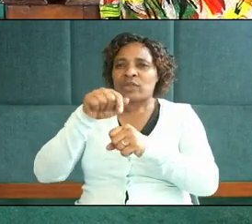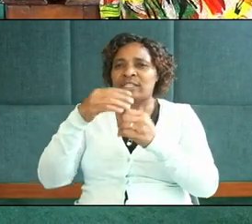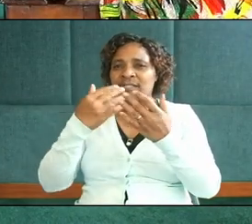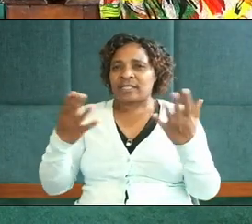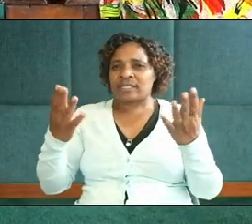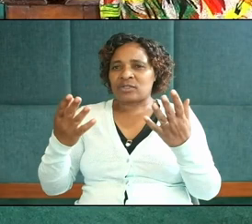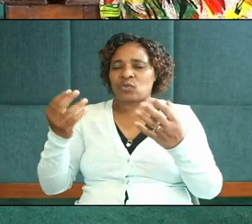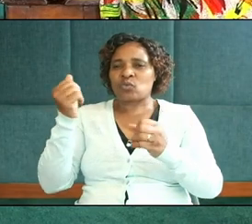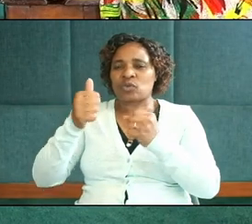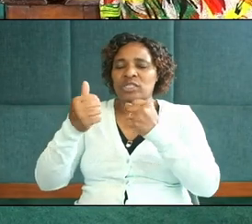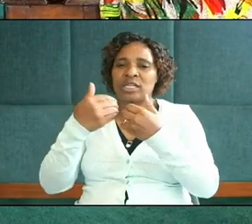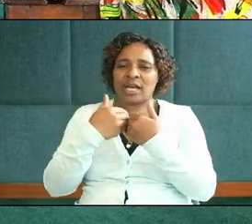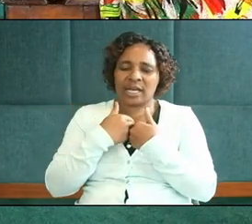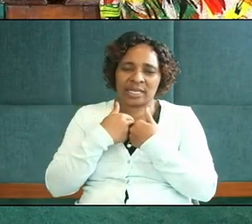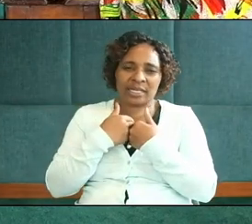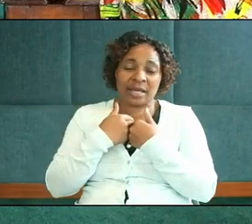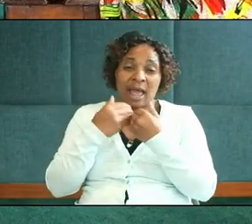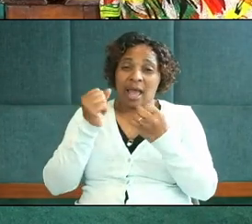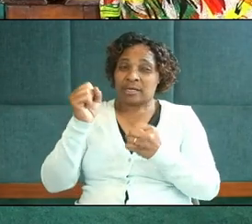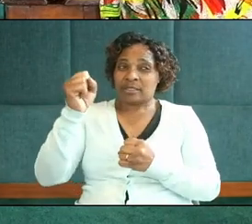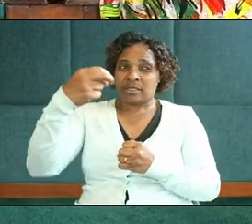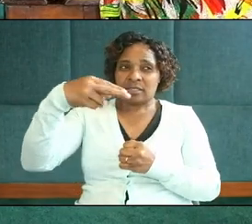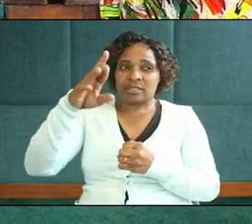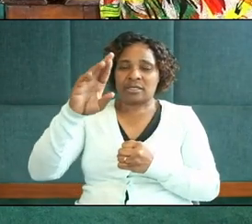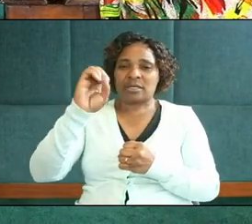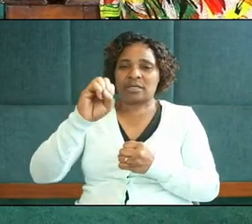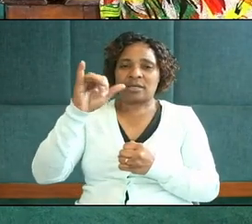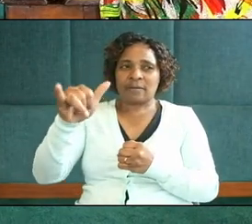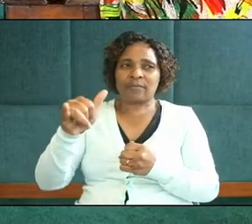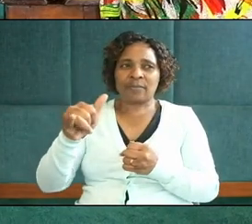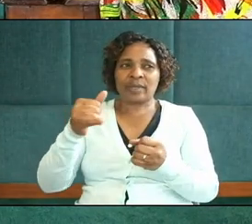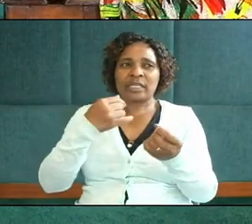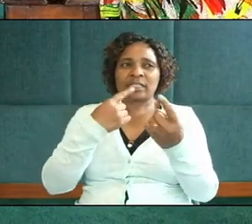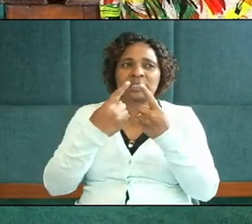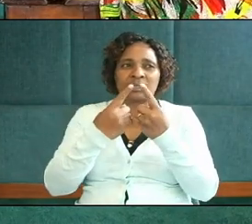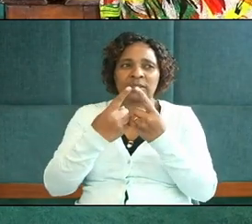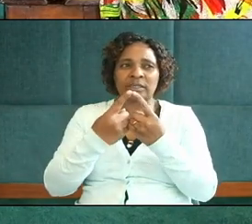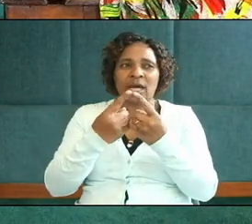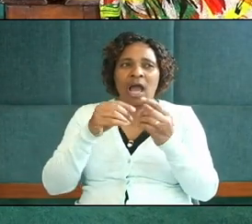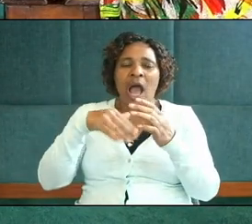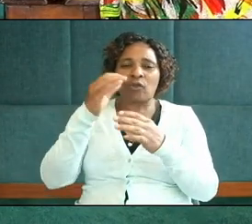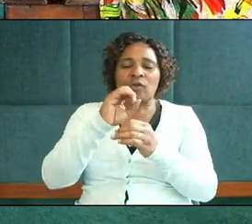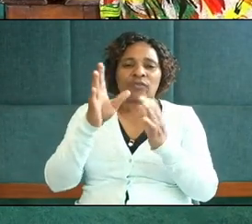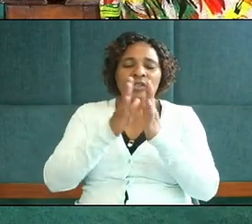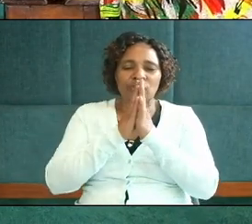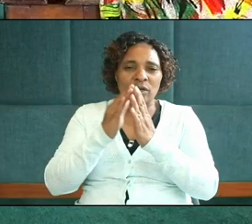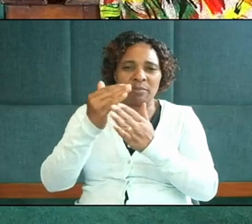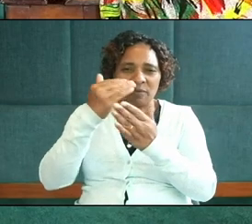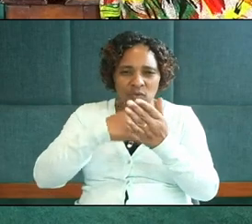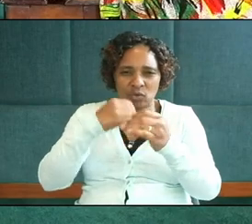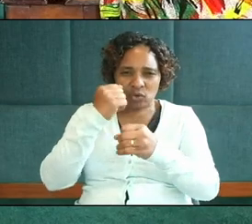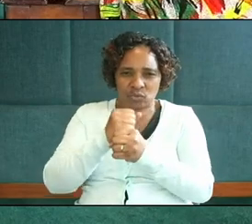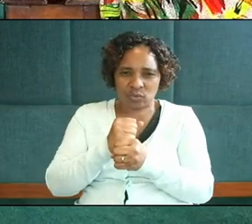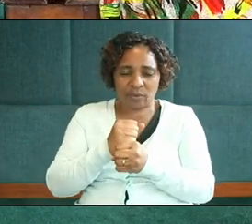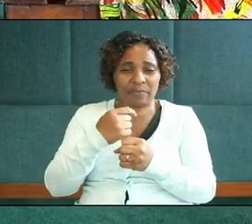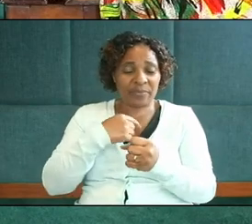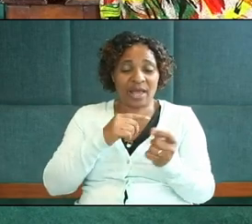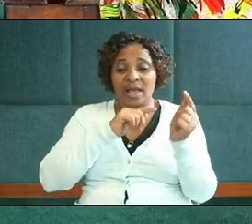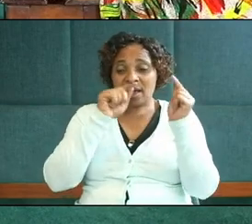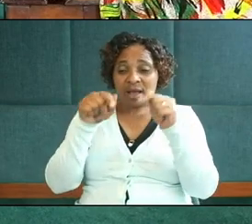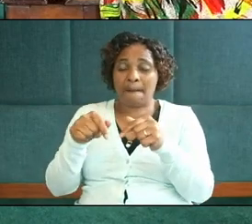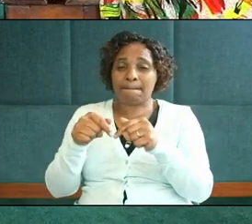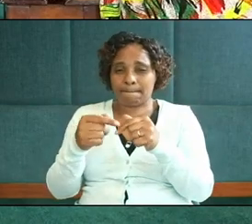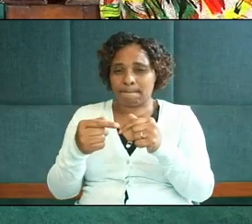had. And so maybe, Ashley, you can take us through the out of the story. But before you do that, I think I just came across